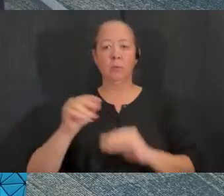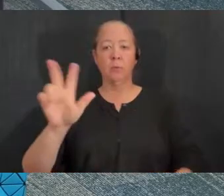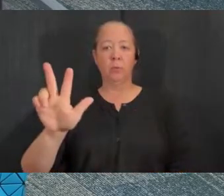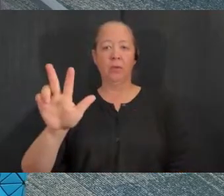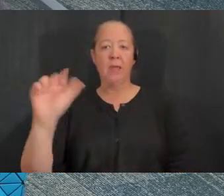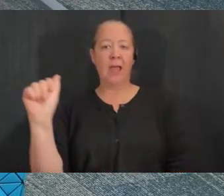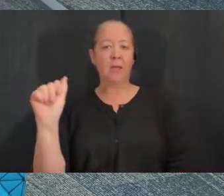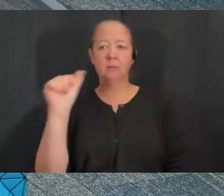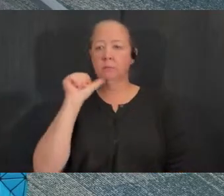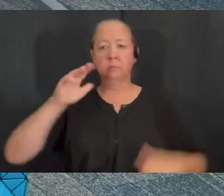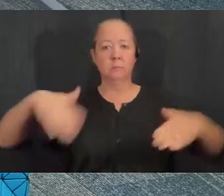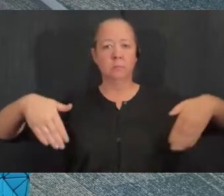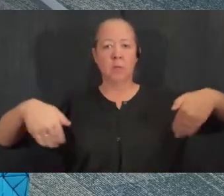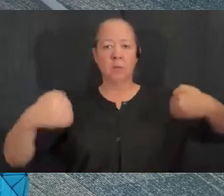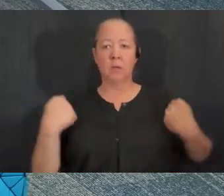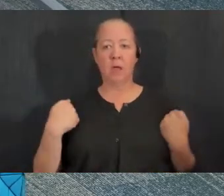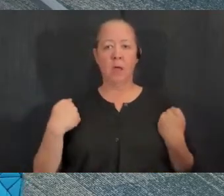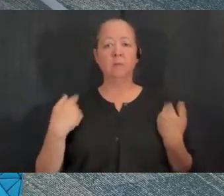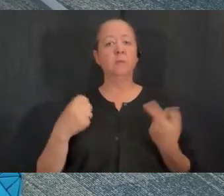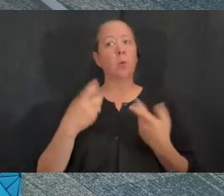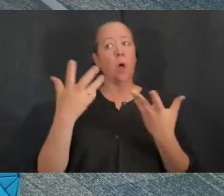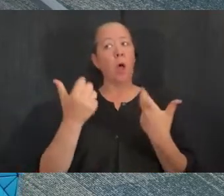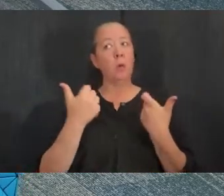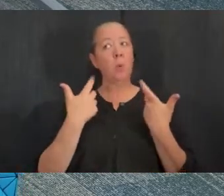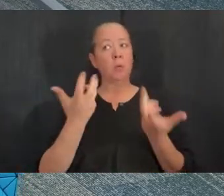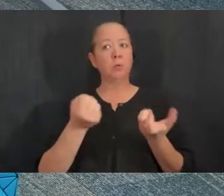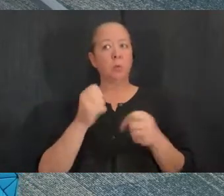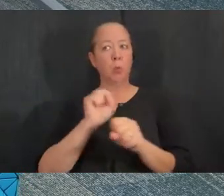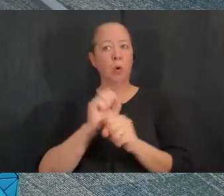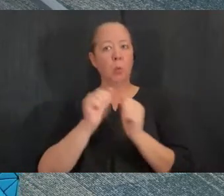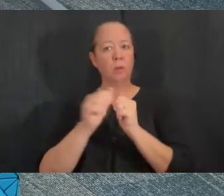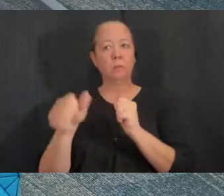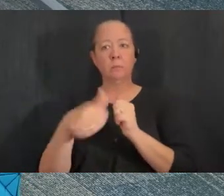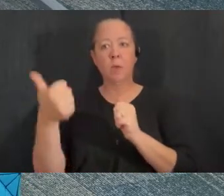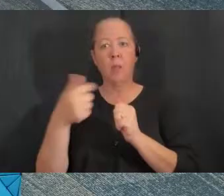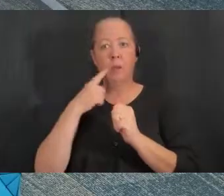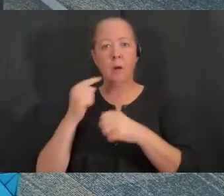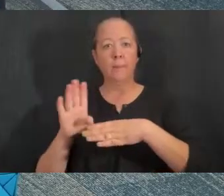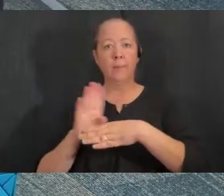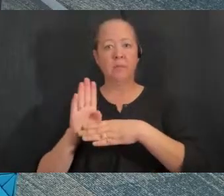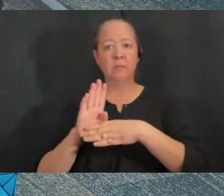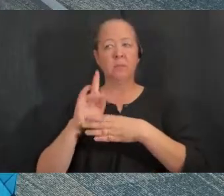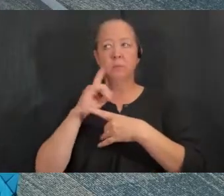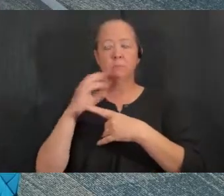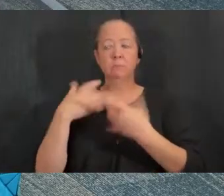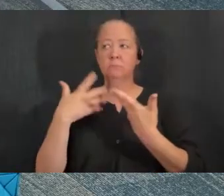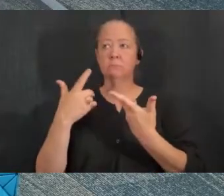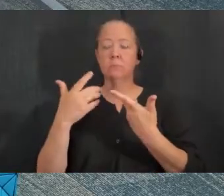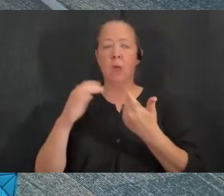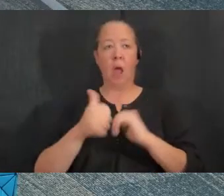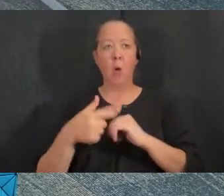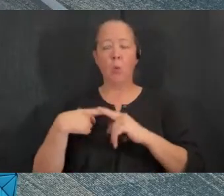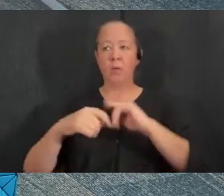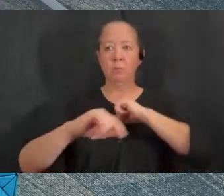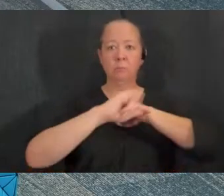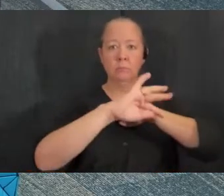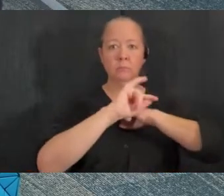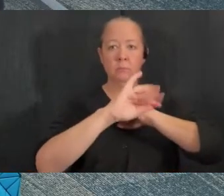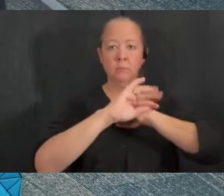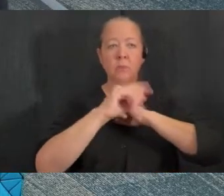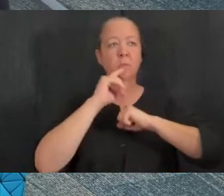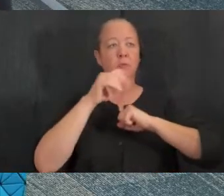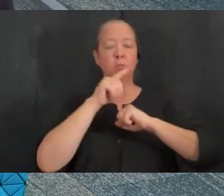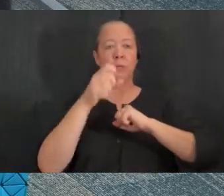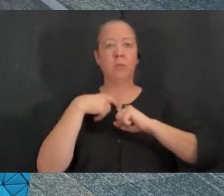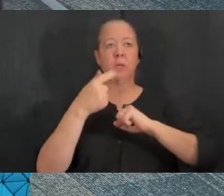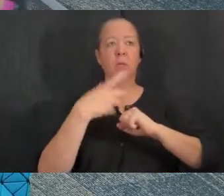help highlight to all of that passing traffic the opportunities to come and bring business